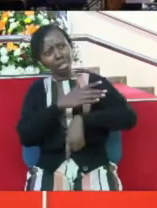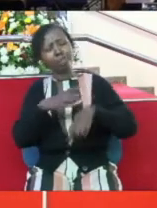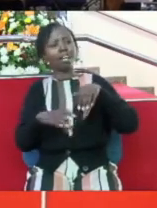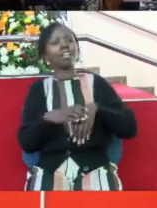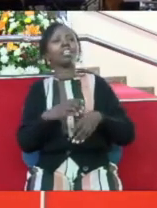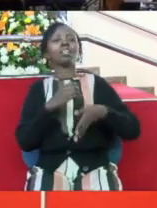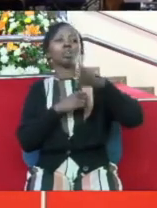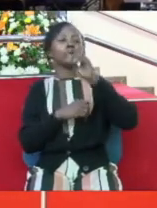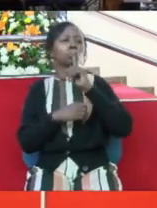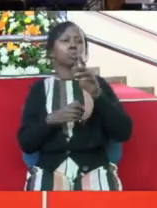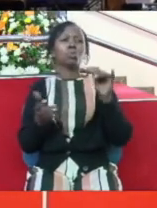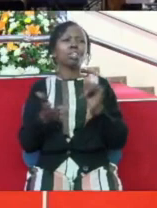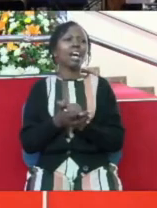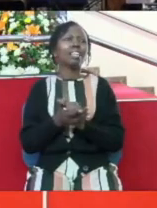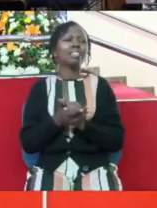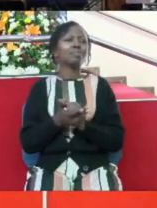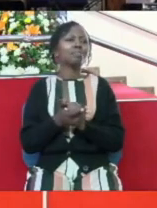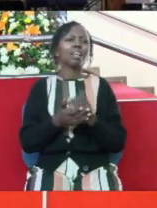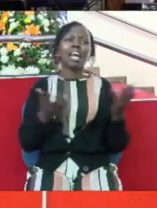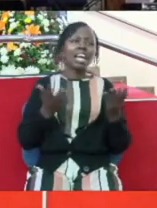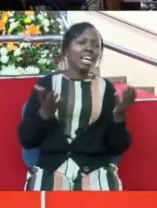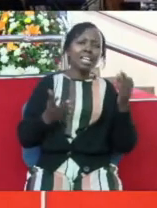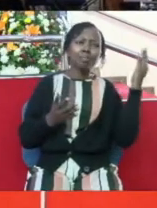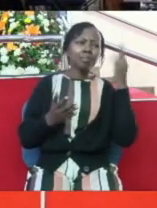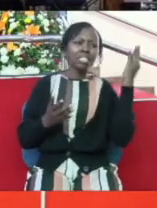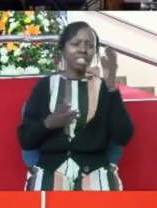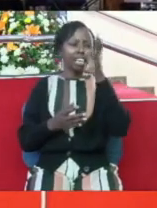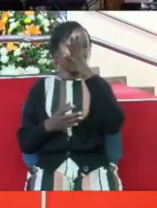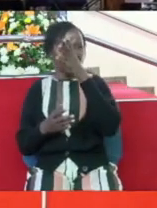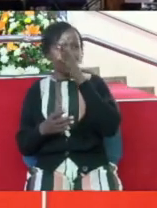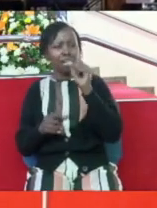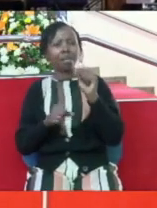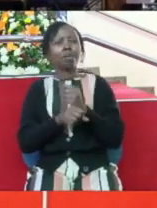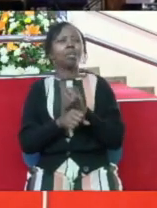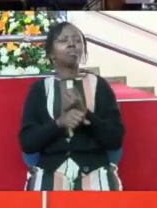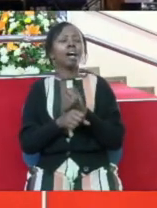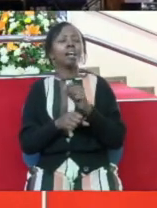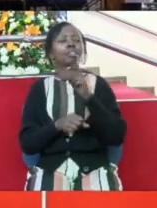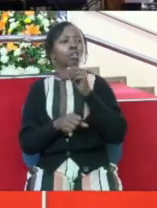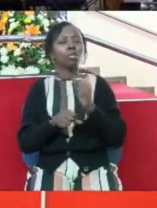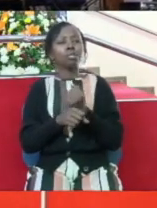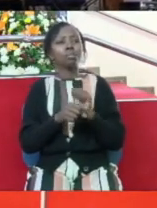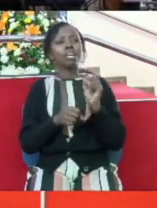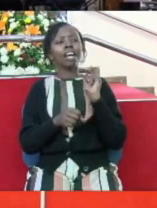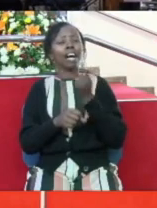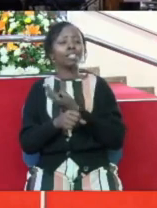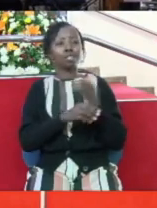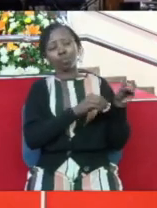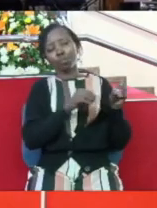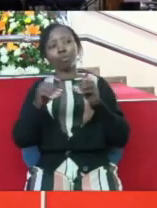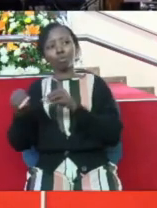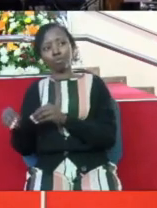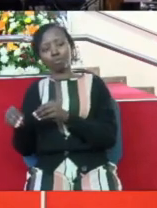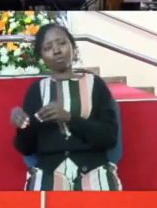be blowing us away. Ya kwamba upepo wote mambo ya kidini sikuwe natupeperusha tu. Praise the name of the Lord. Amen. It's only